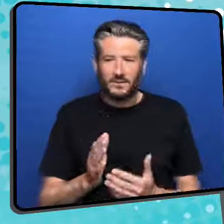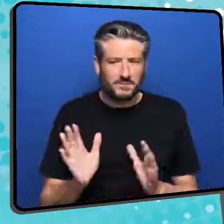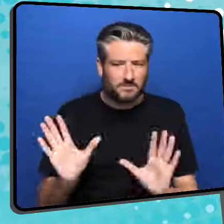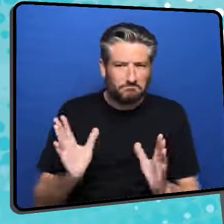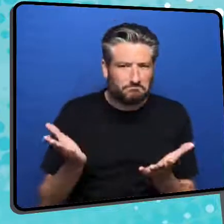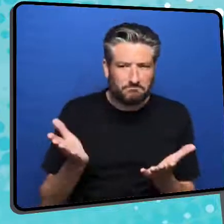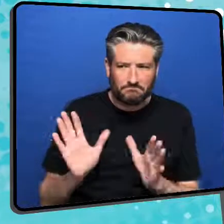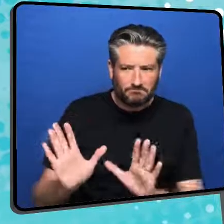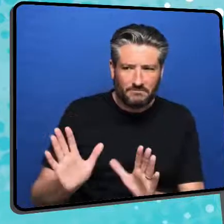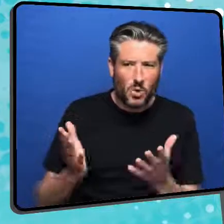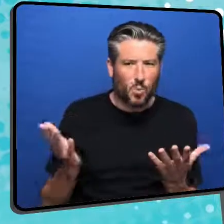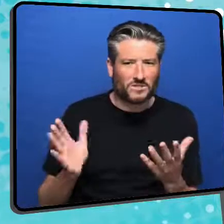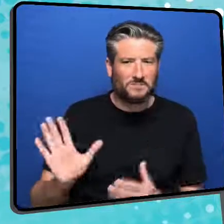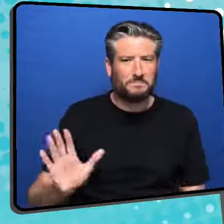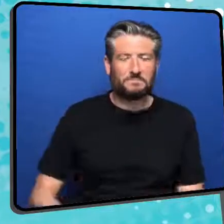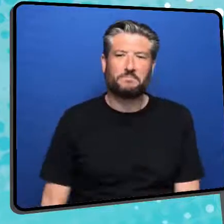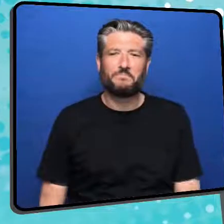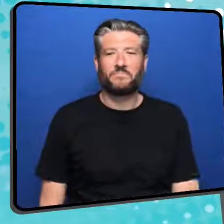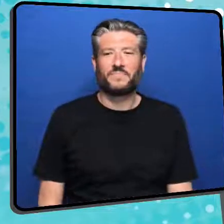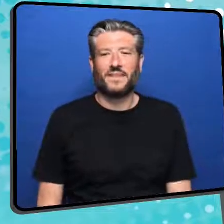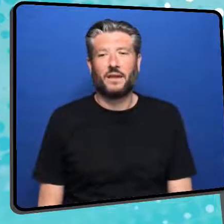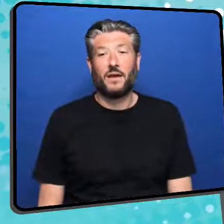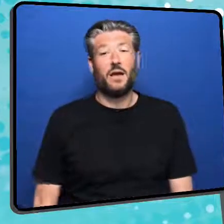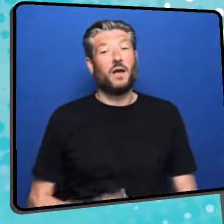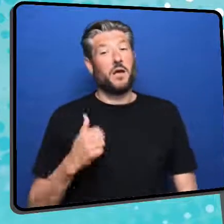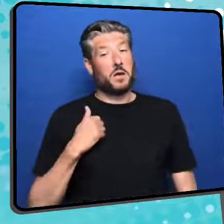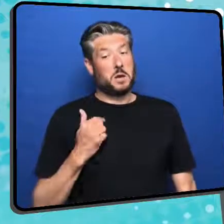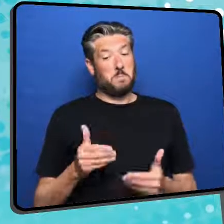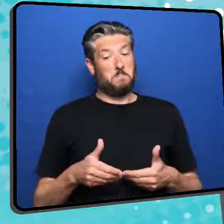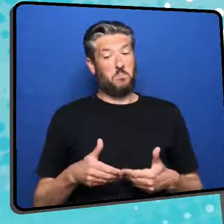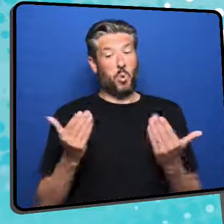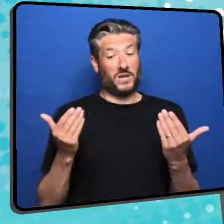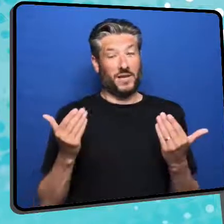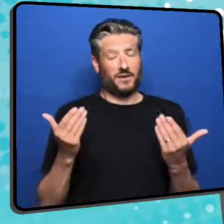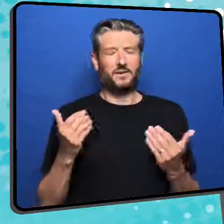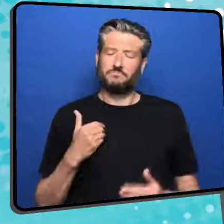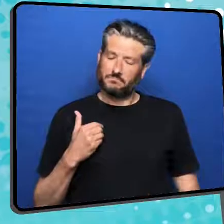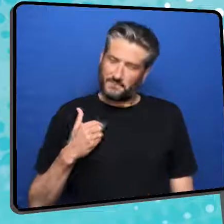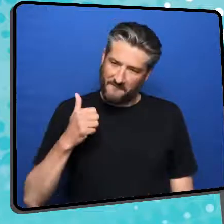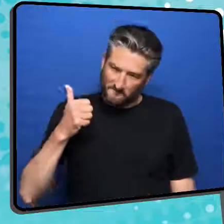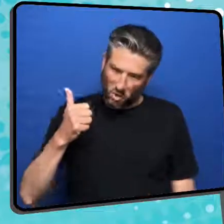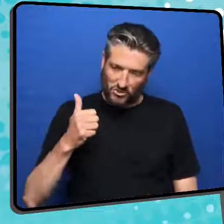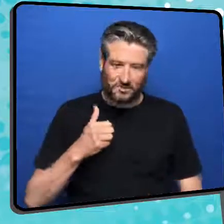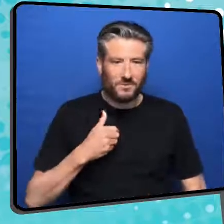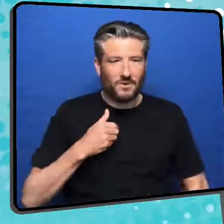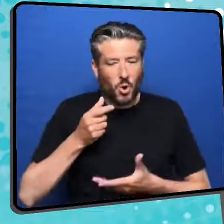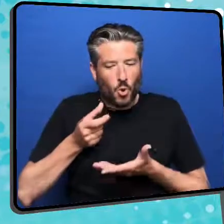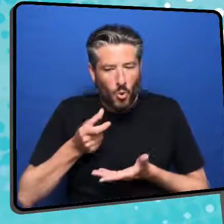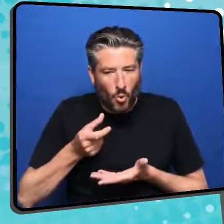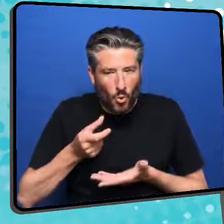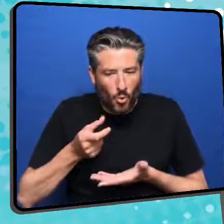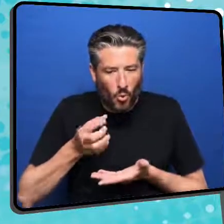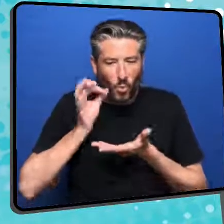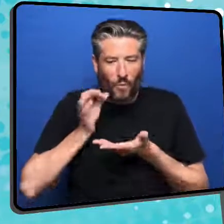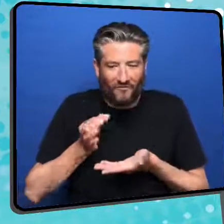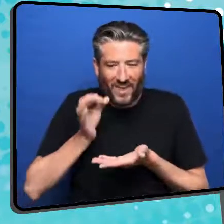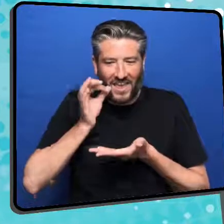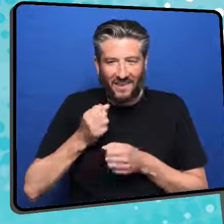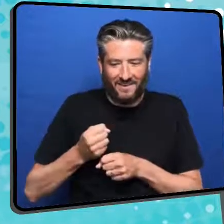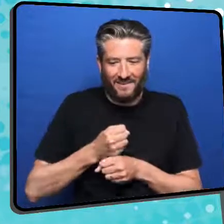Yeah, so in the morning I always start with coffee, so that would be my starter. But